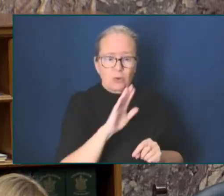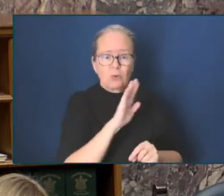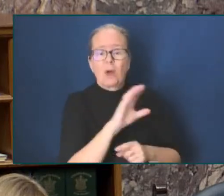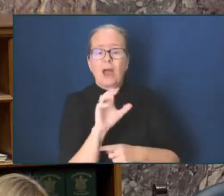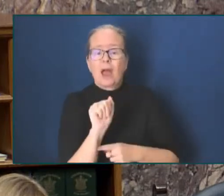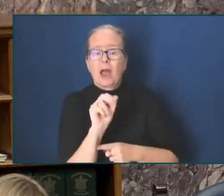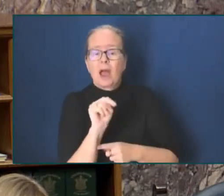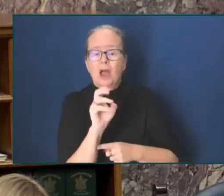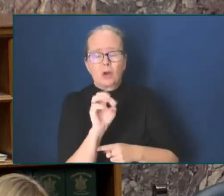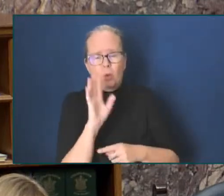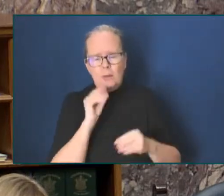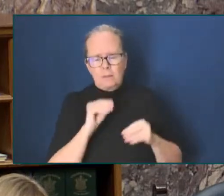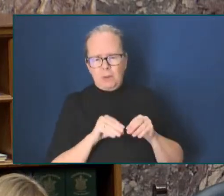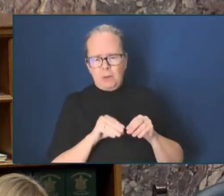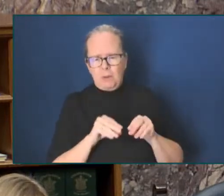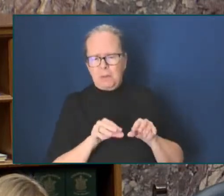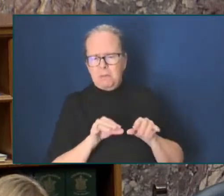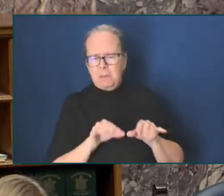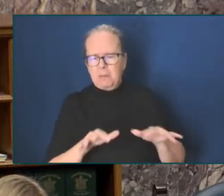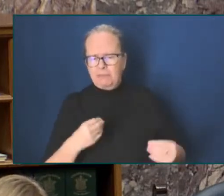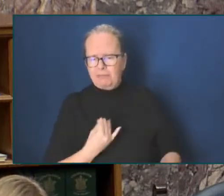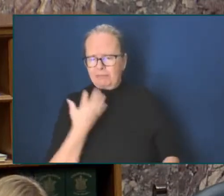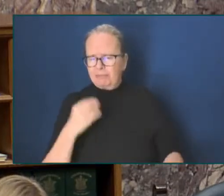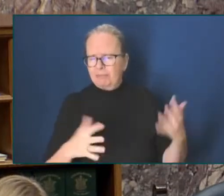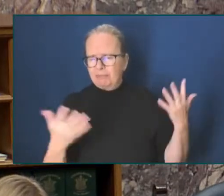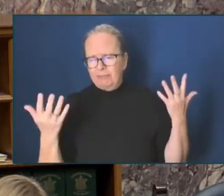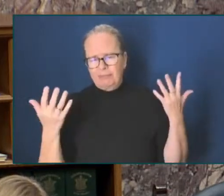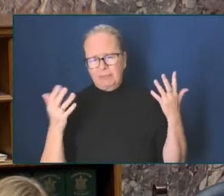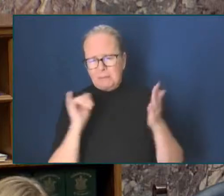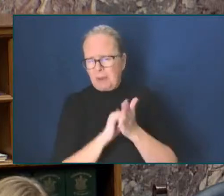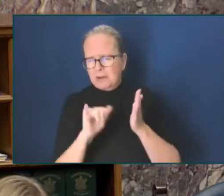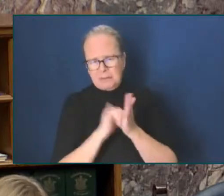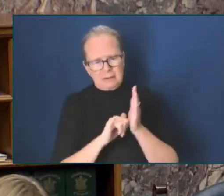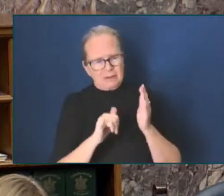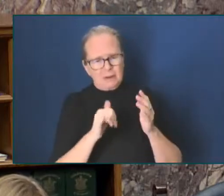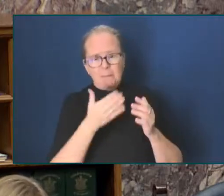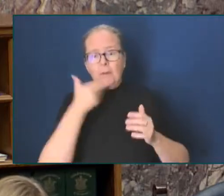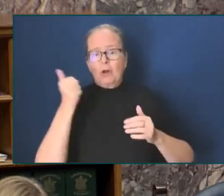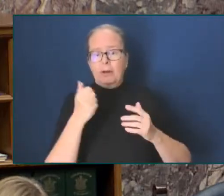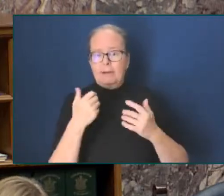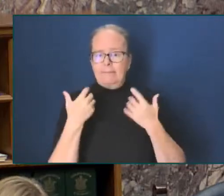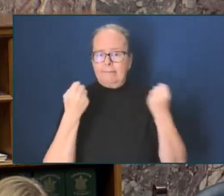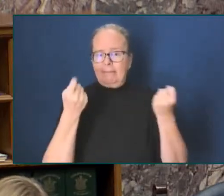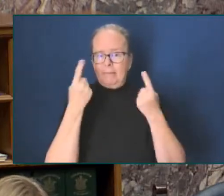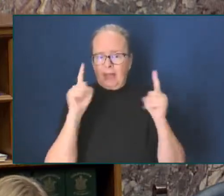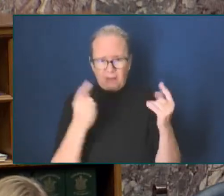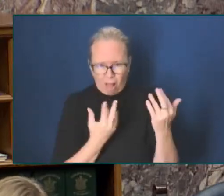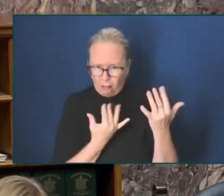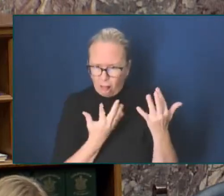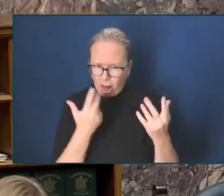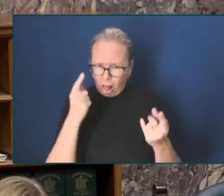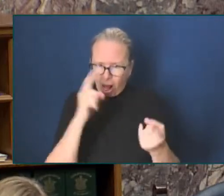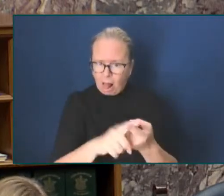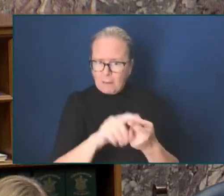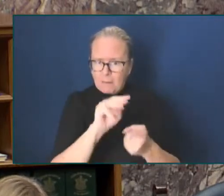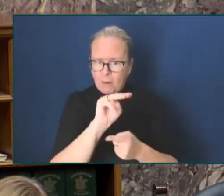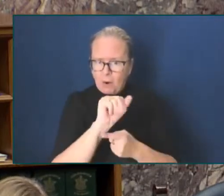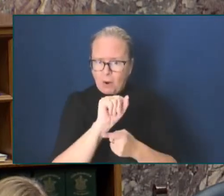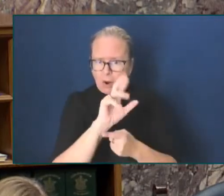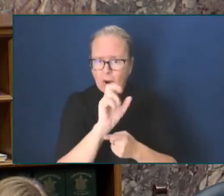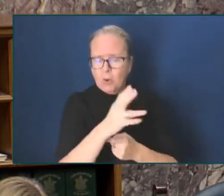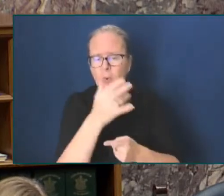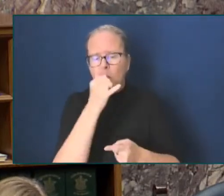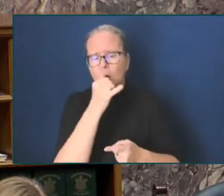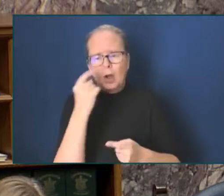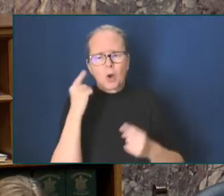incurable. And we've heard the story in this legislature of Feyra Kruger, a retired nurse from White